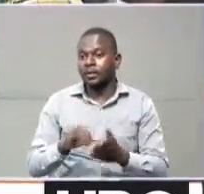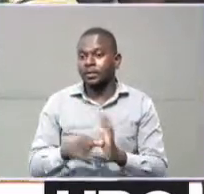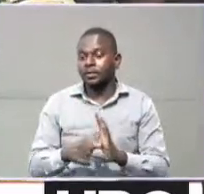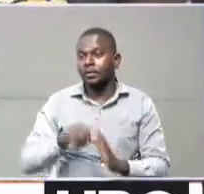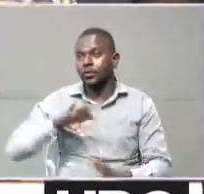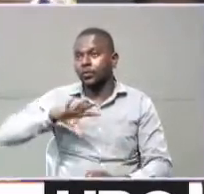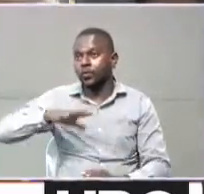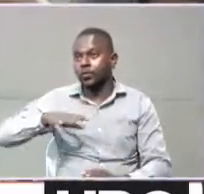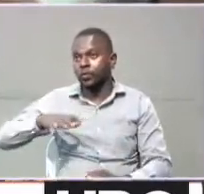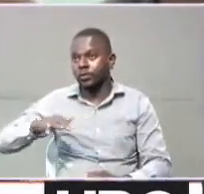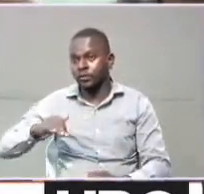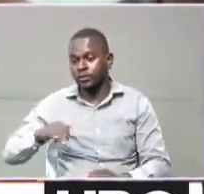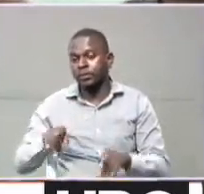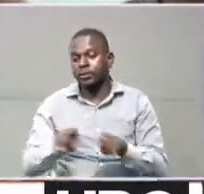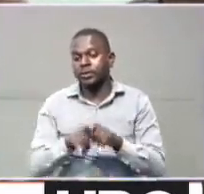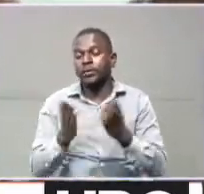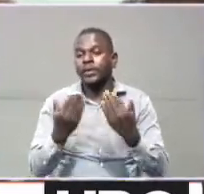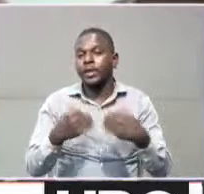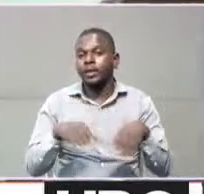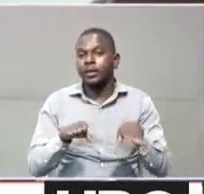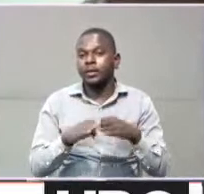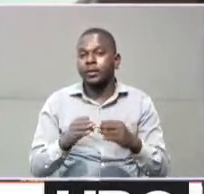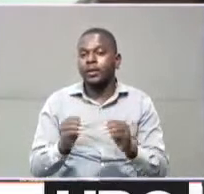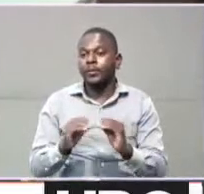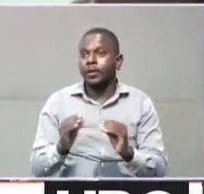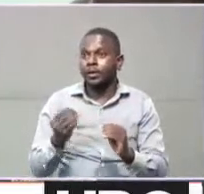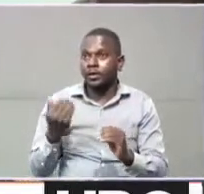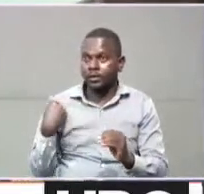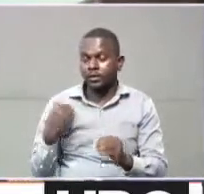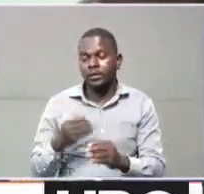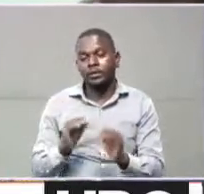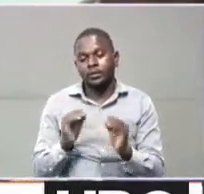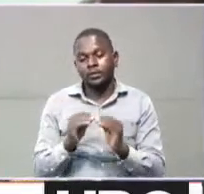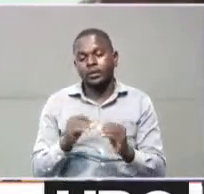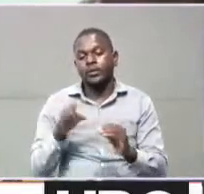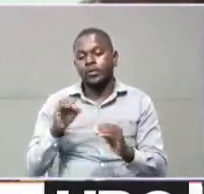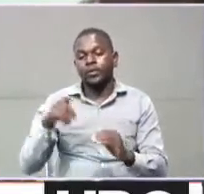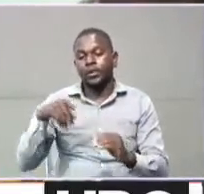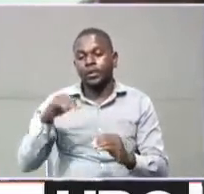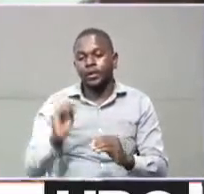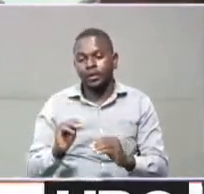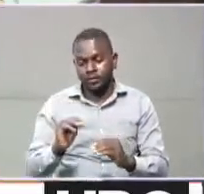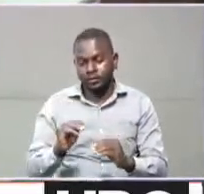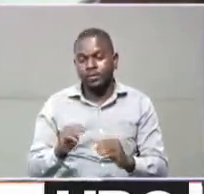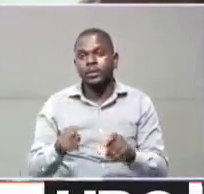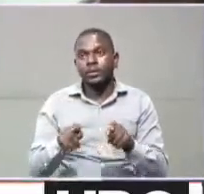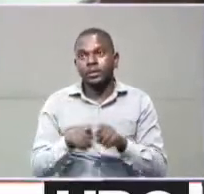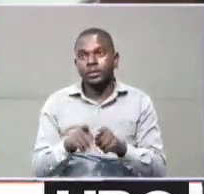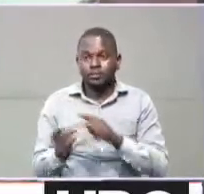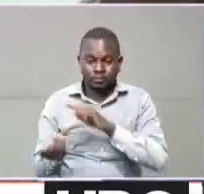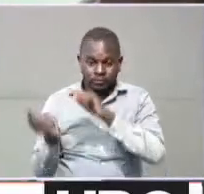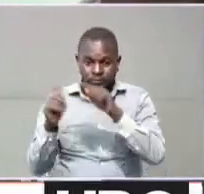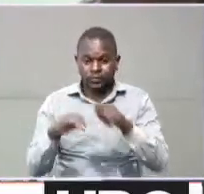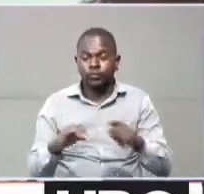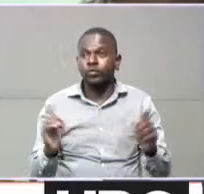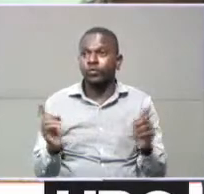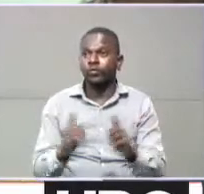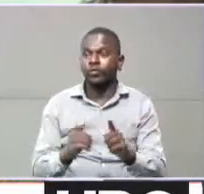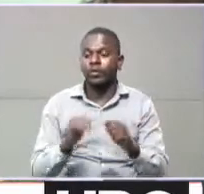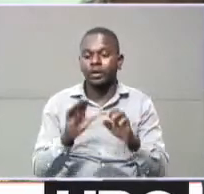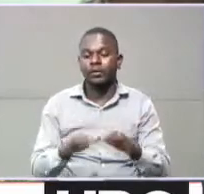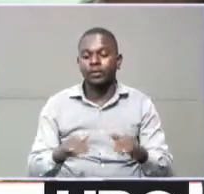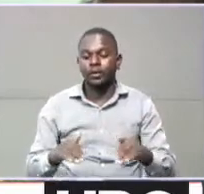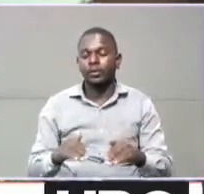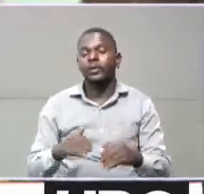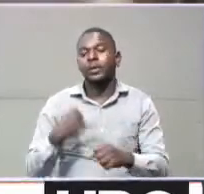water we have also upgraded my brother from the meeting with the prime minister which is even he is coming to brief parliament on some of